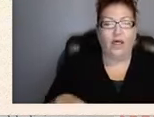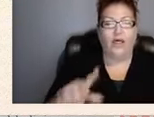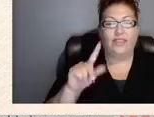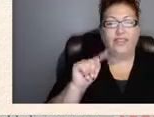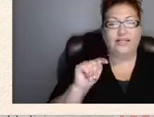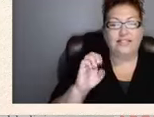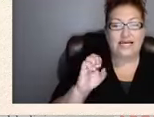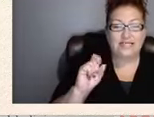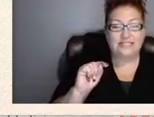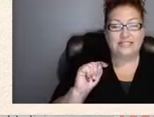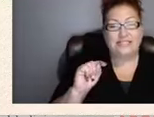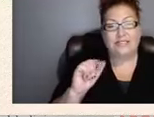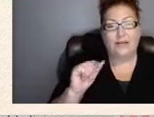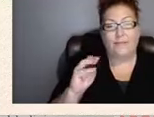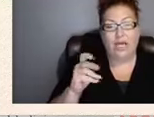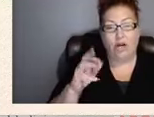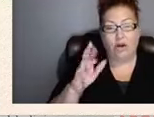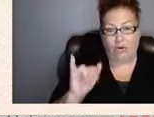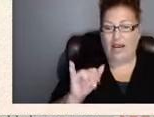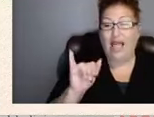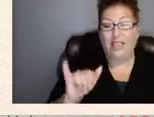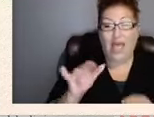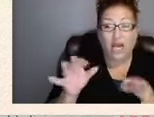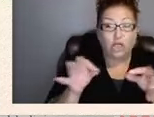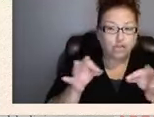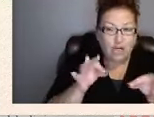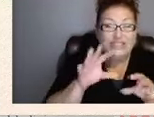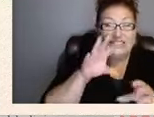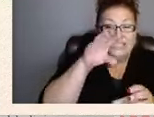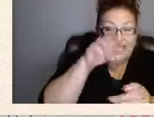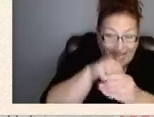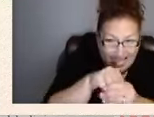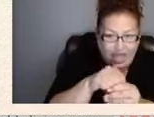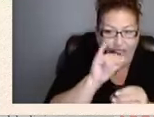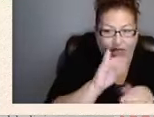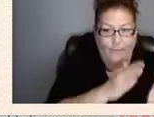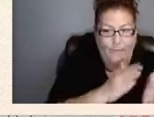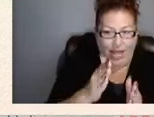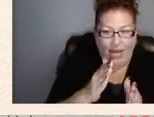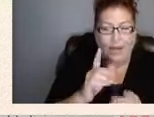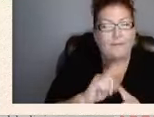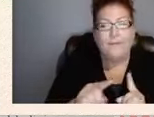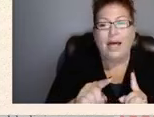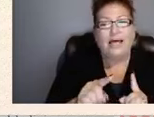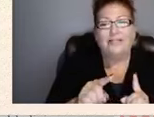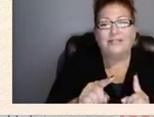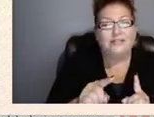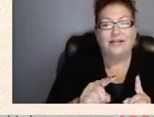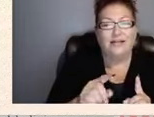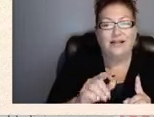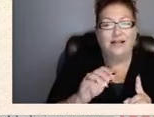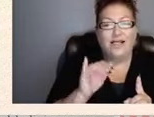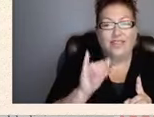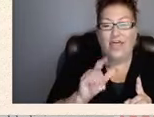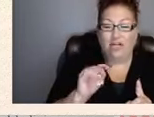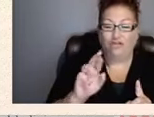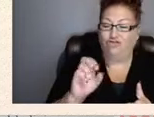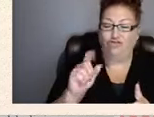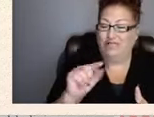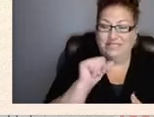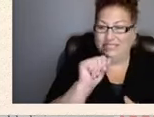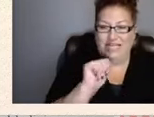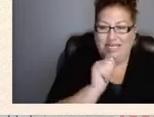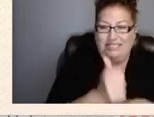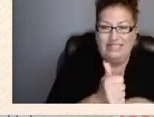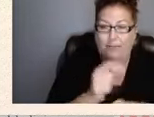the instructions are in the parent's planning, but technically the trust doesn't actually get set up until the parent